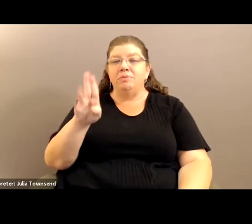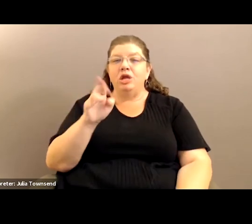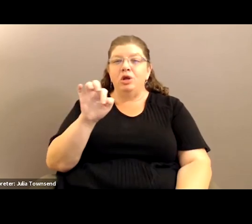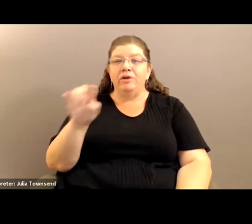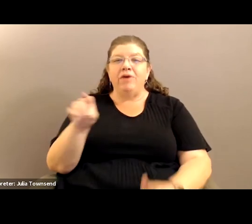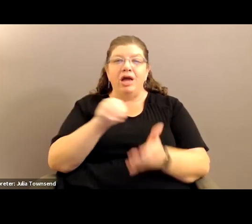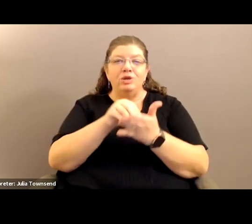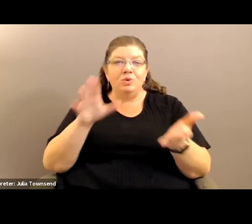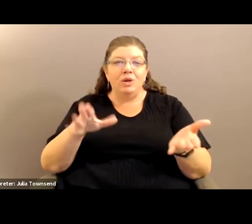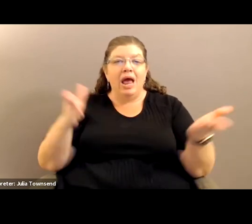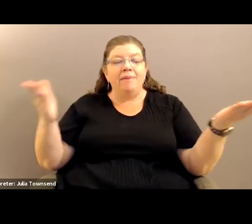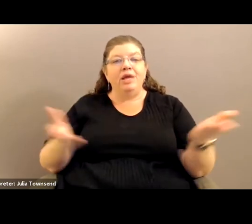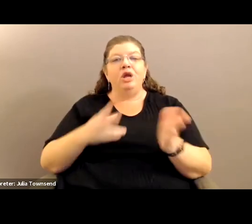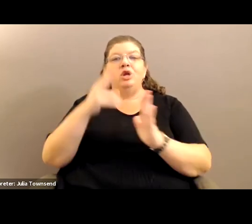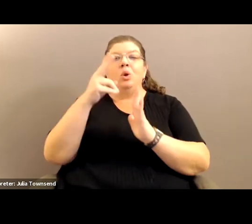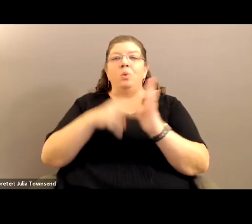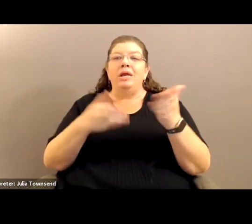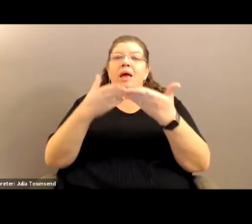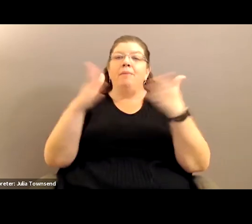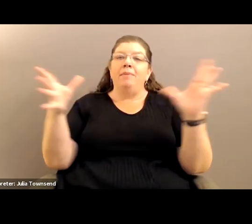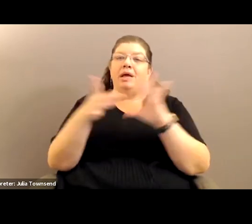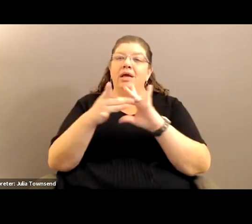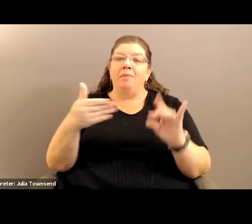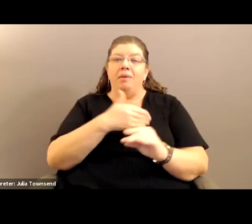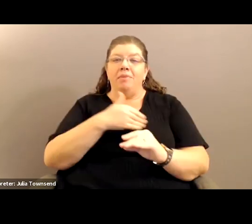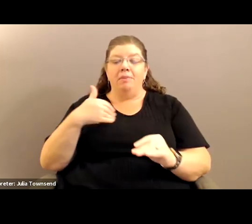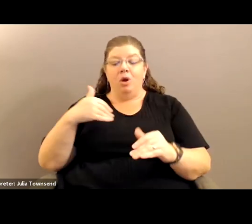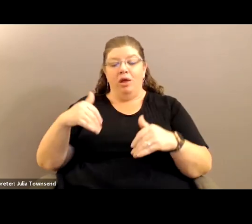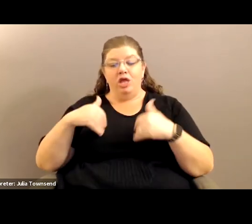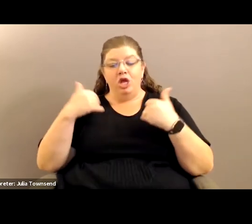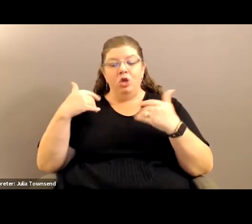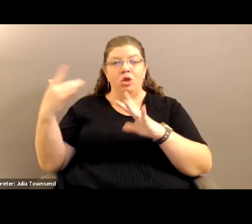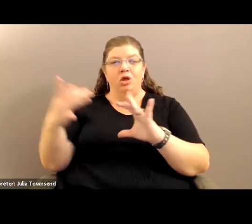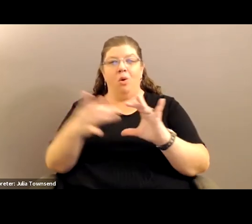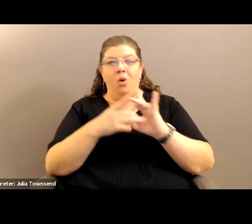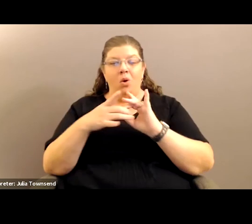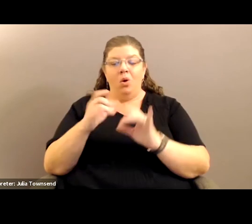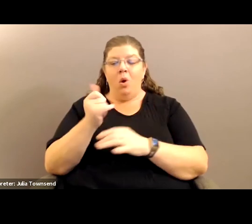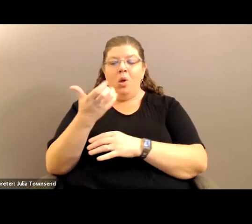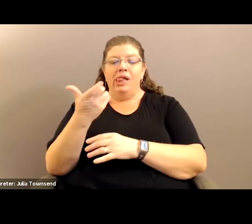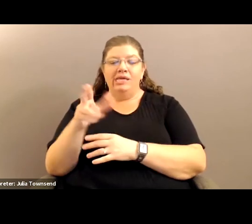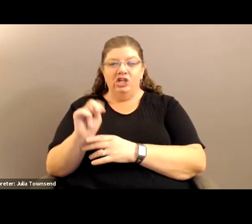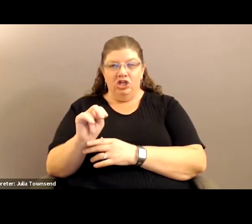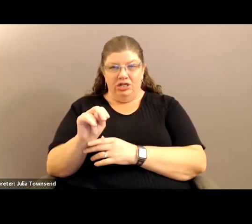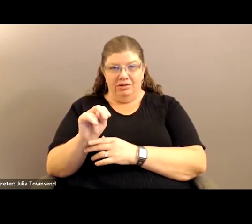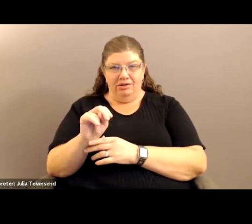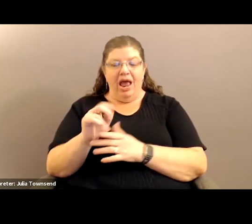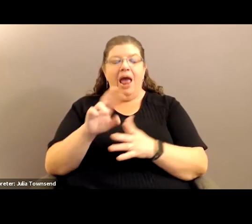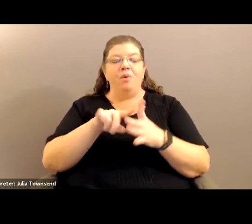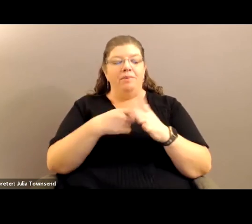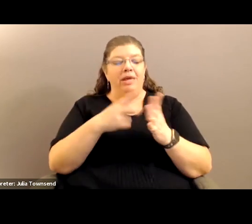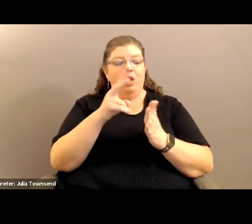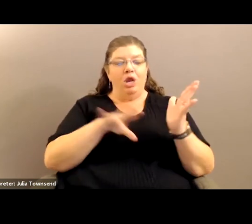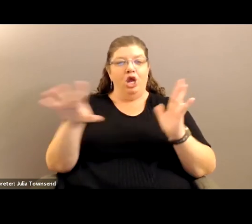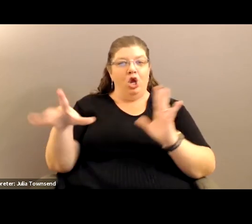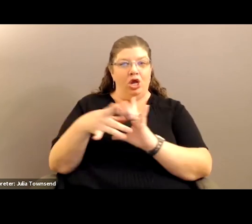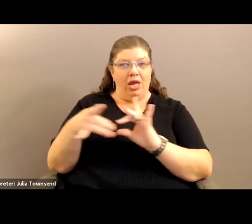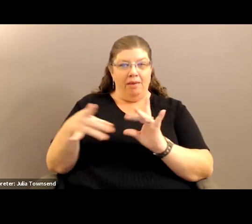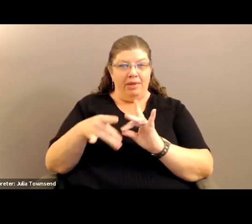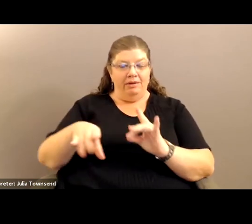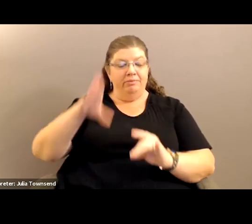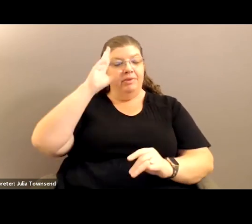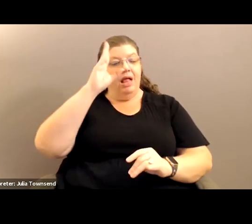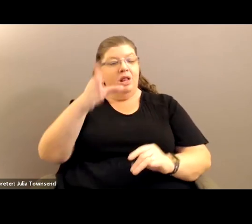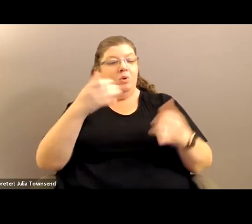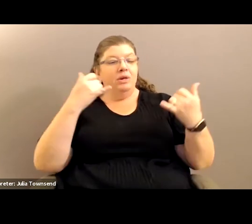here today to read the public comment of a member of the youth coalition i'm going to begin reading her comment now hello